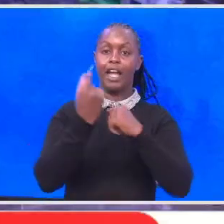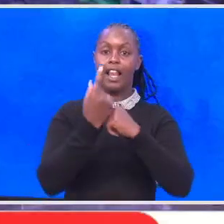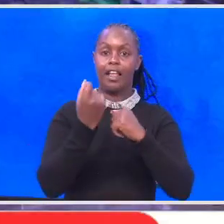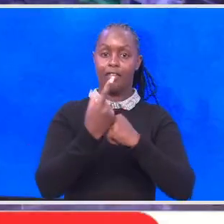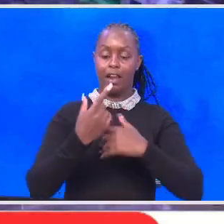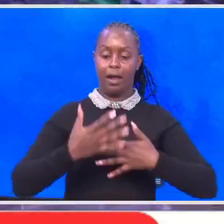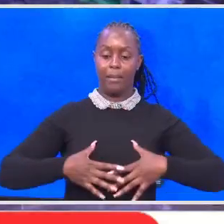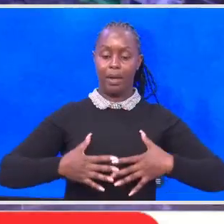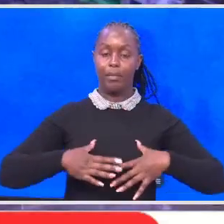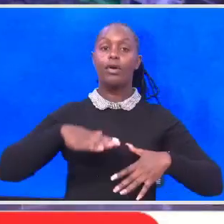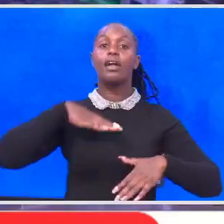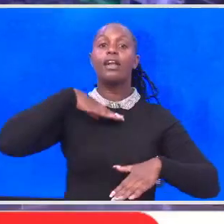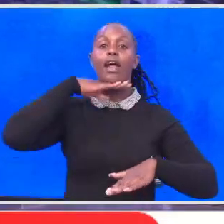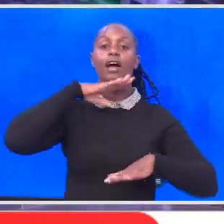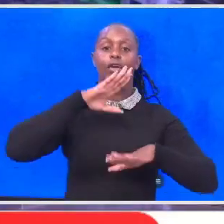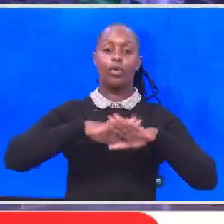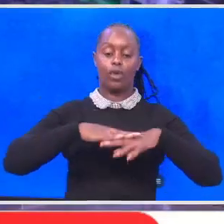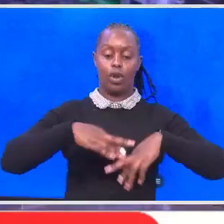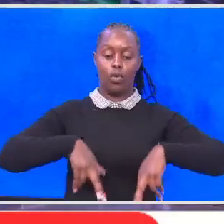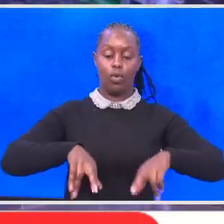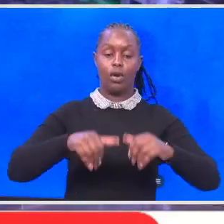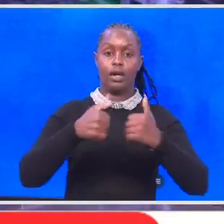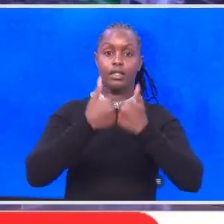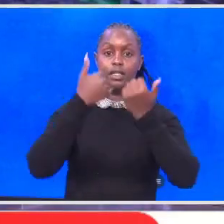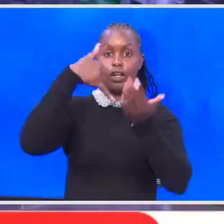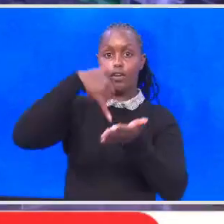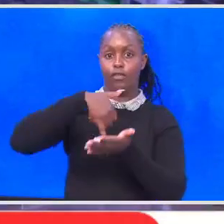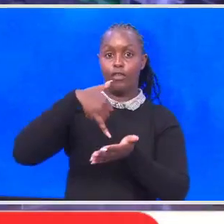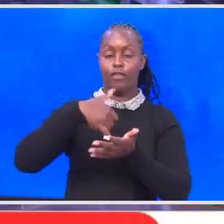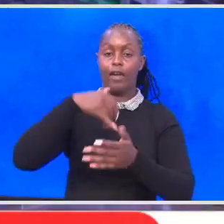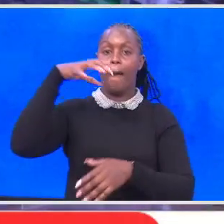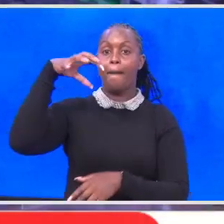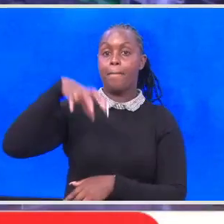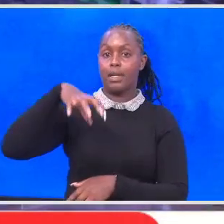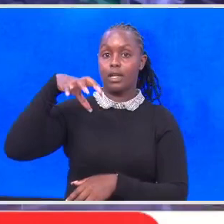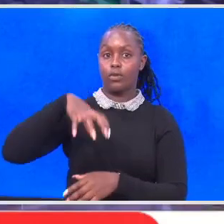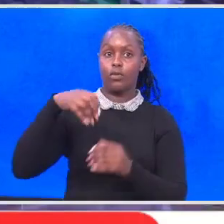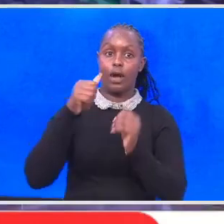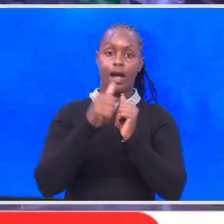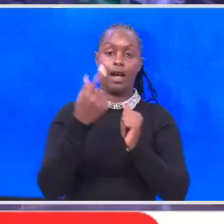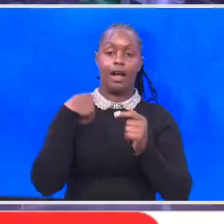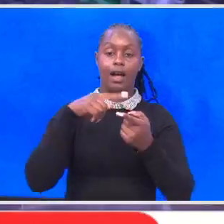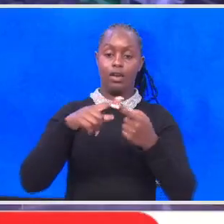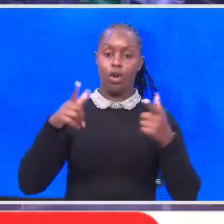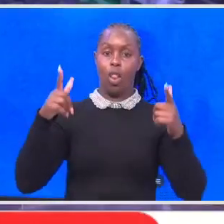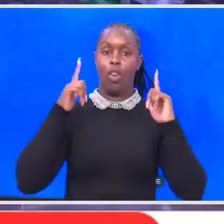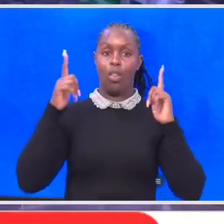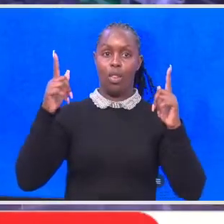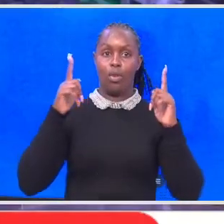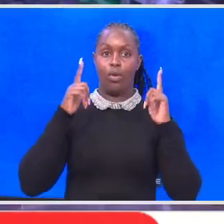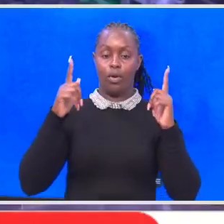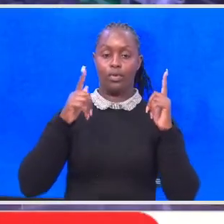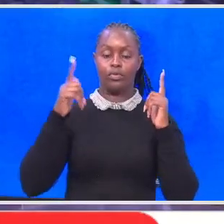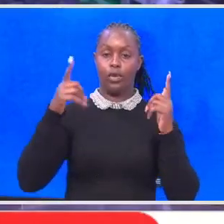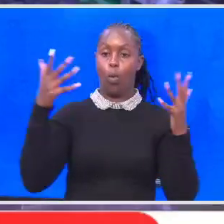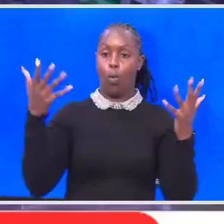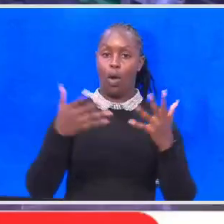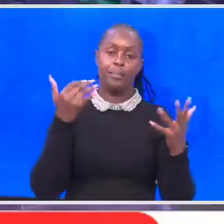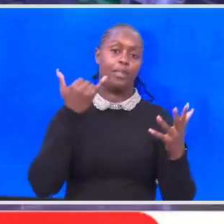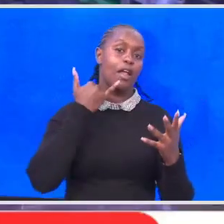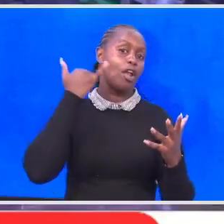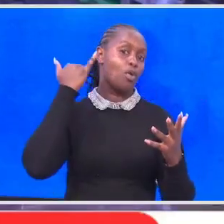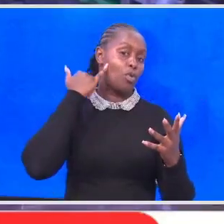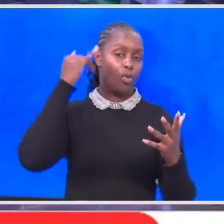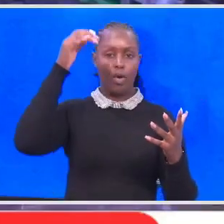died in a grisly road accident involving a PSV matatu and a trailer truck in Ngata area along the Nakuru-Eldoret highway